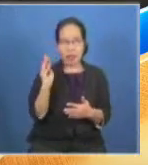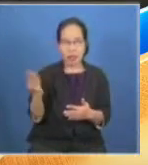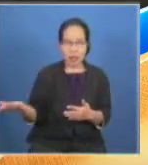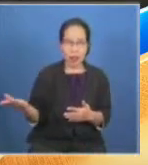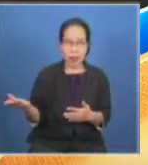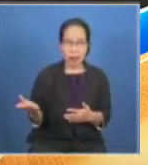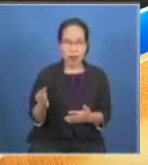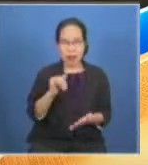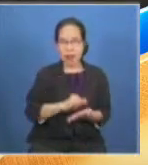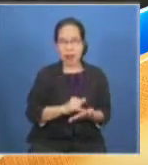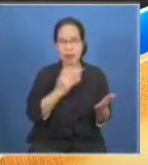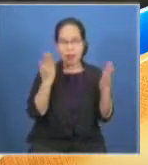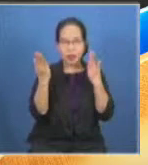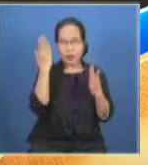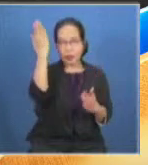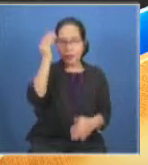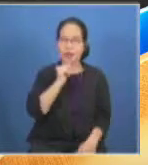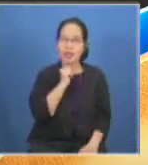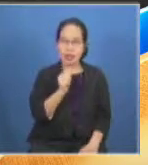him not.